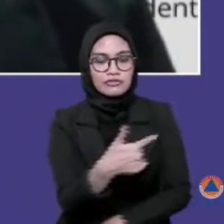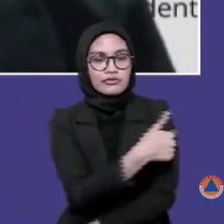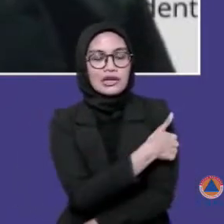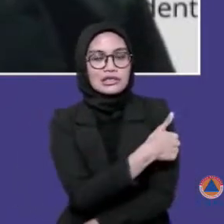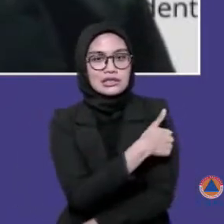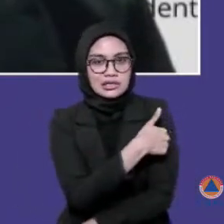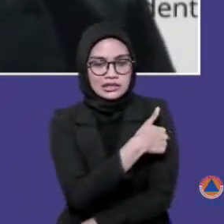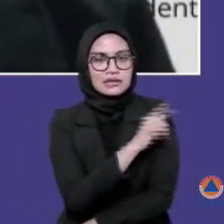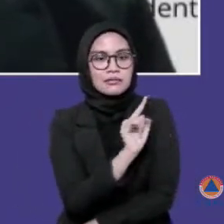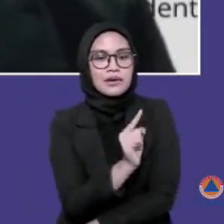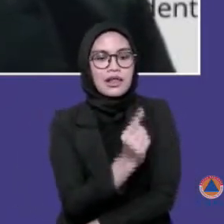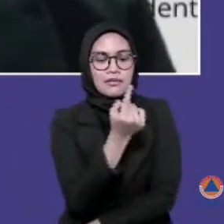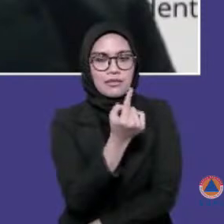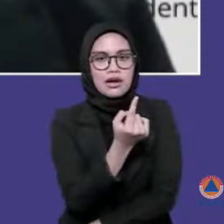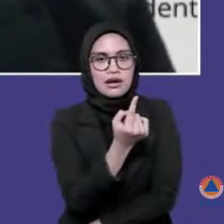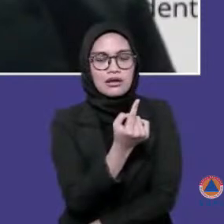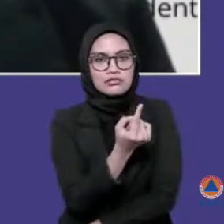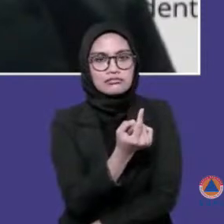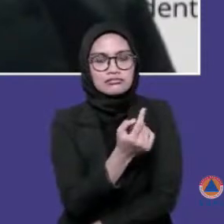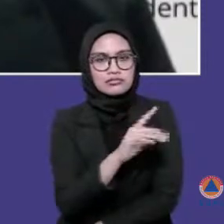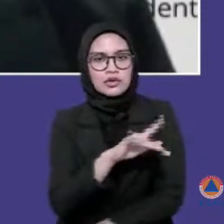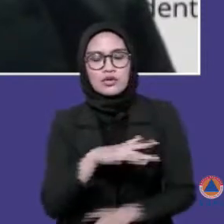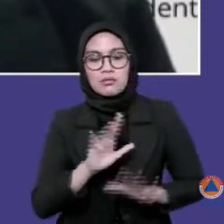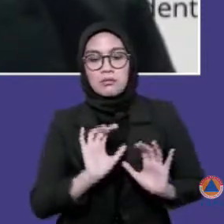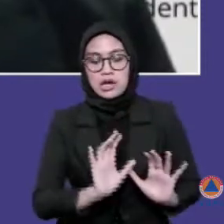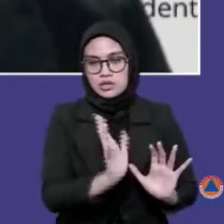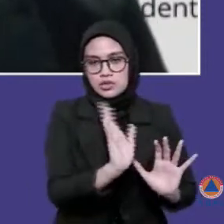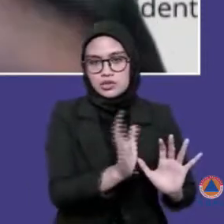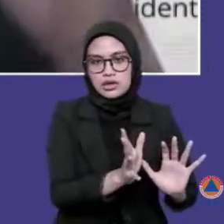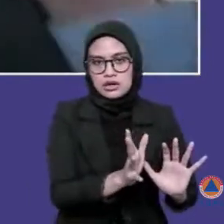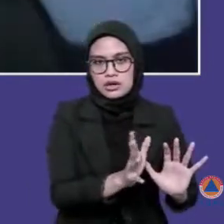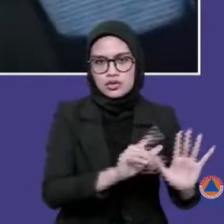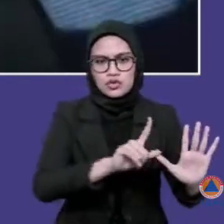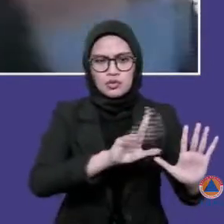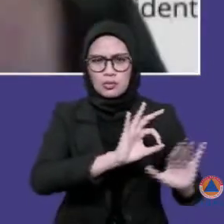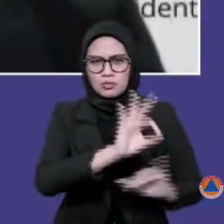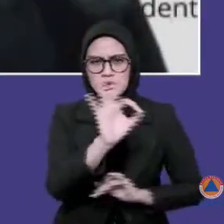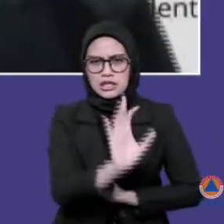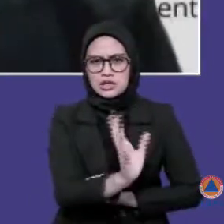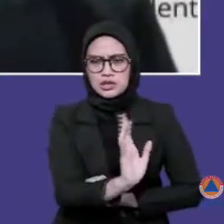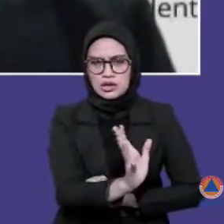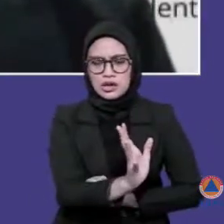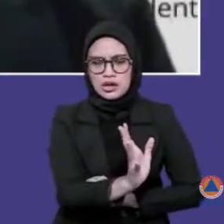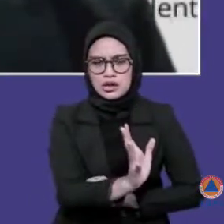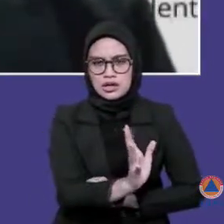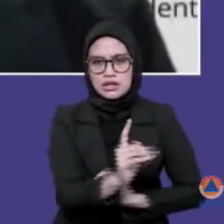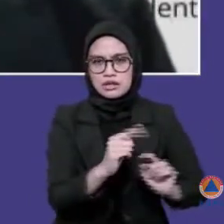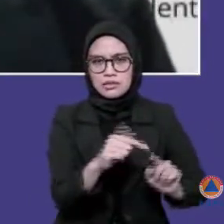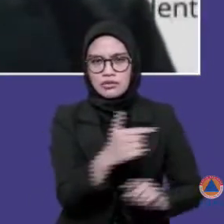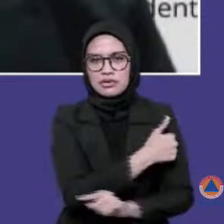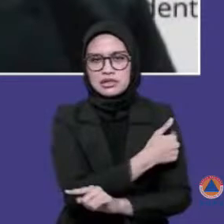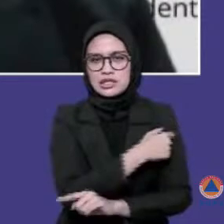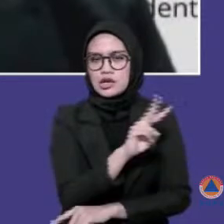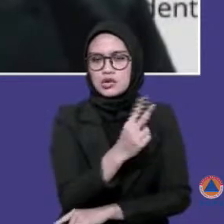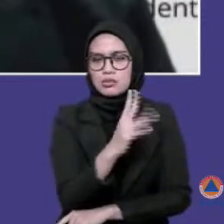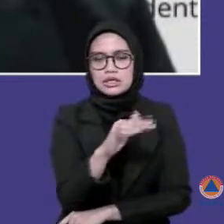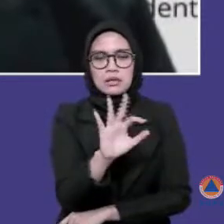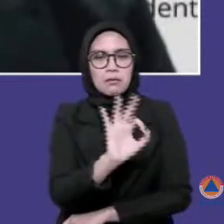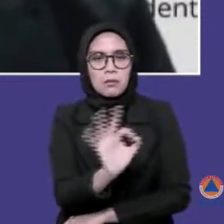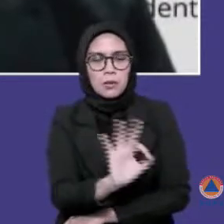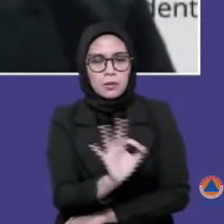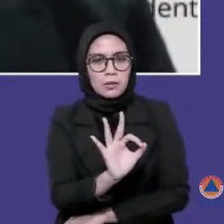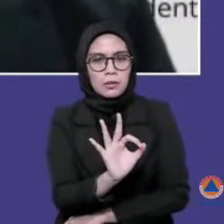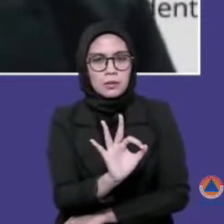that almost reaching 70%, and hopefully that will be reached by end of the year. And